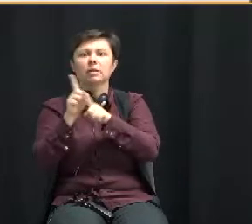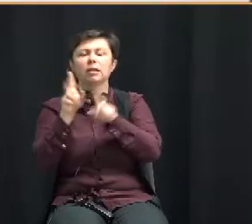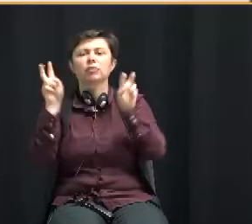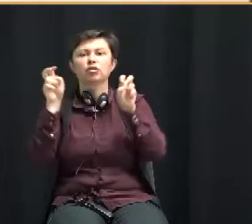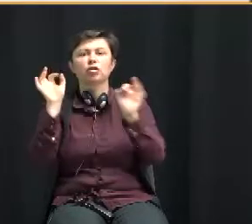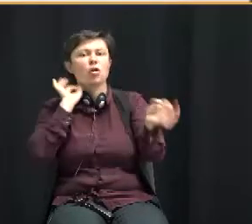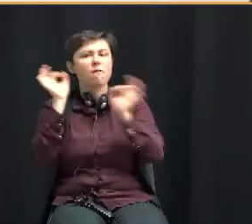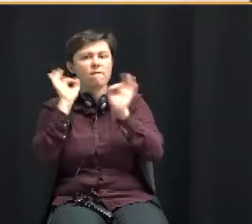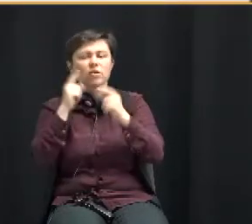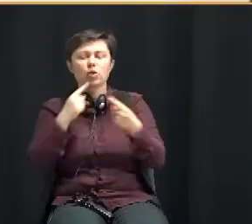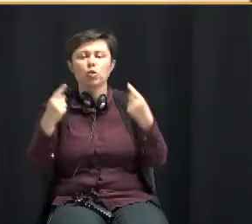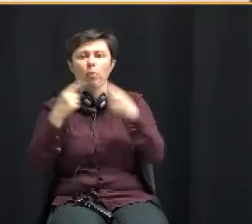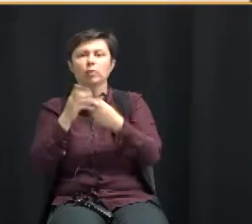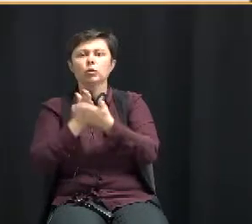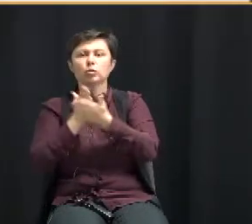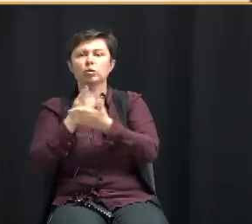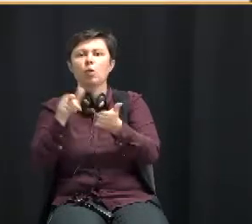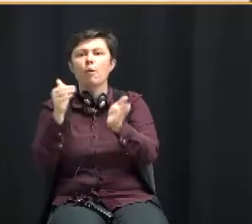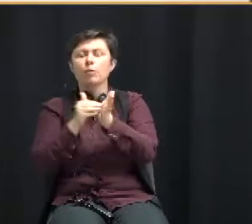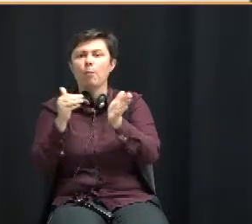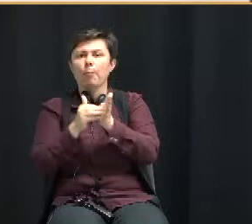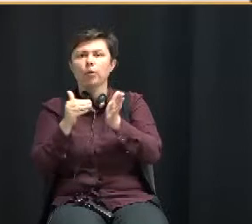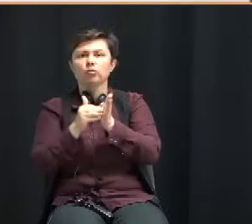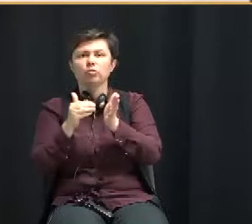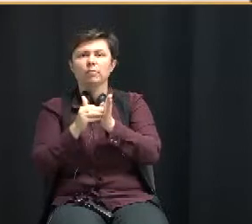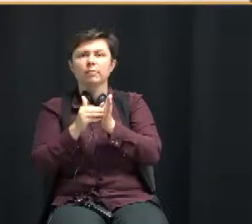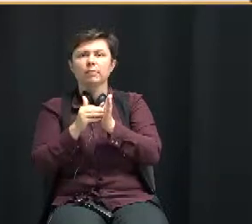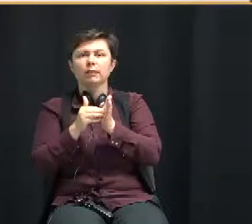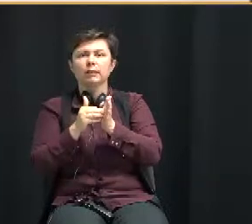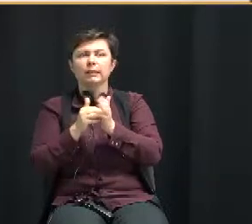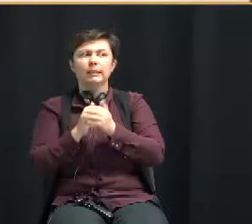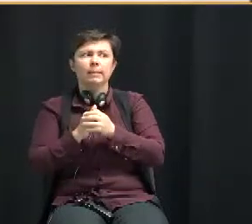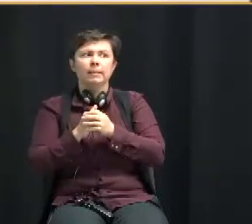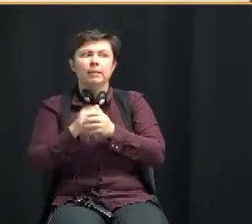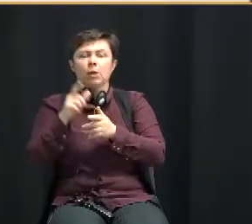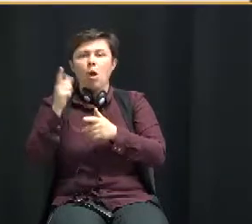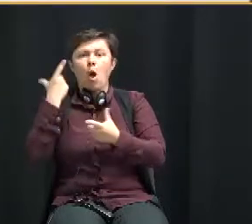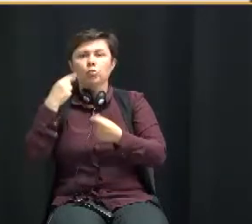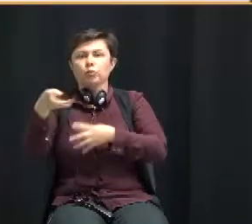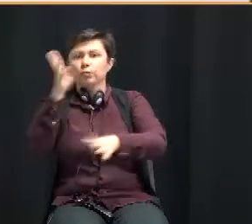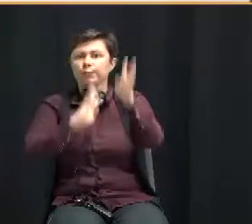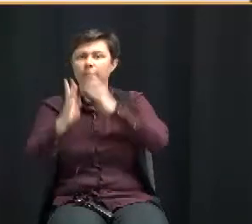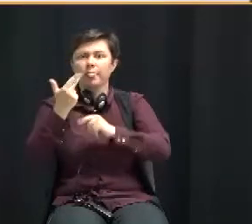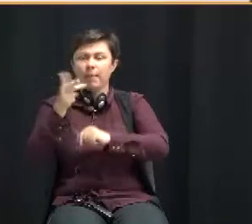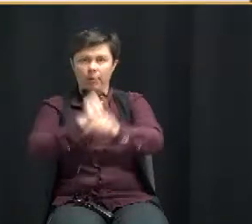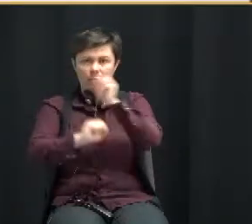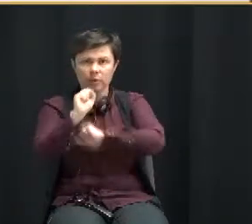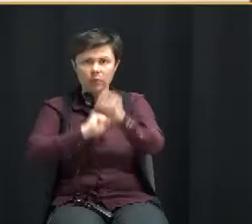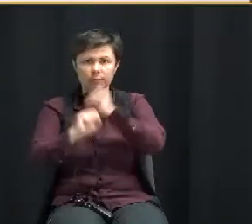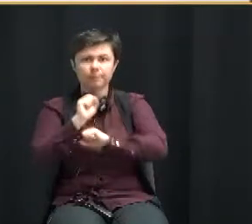information systems, and adapting the services to the needs of passengers with